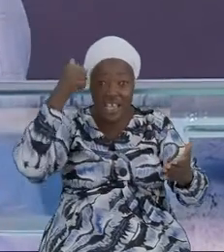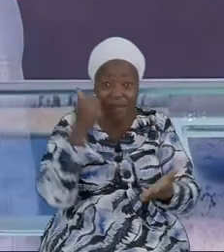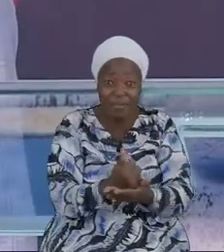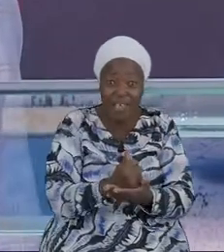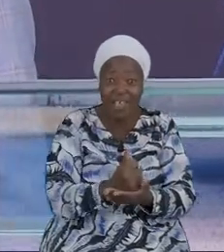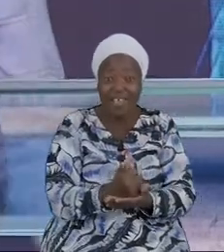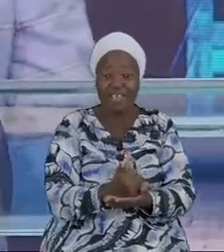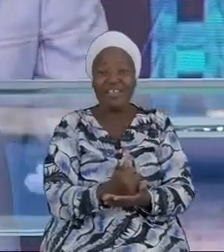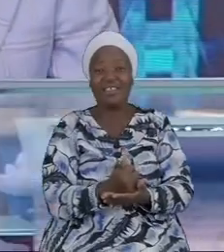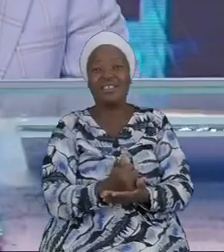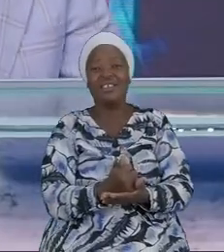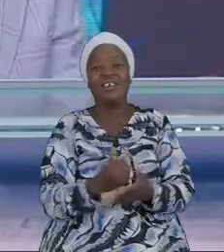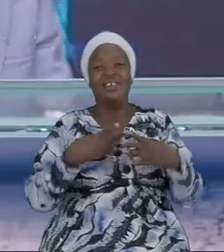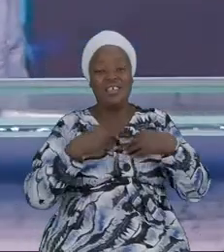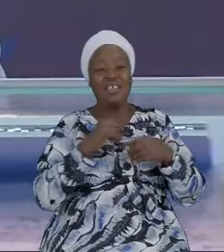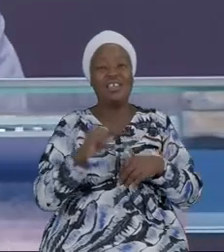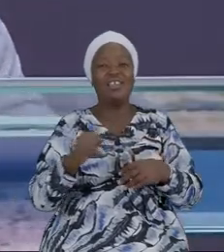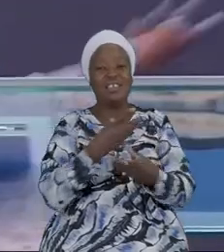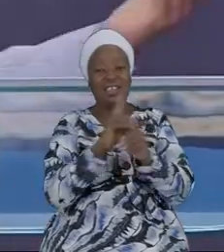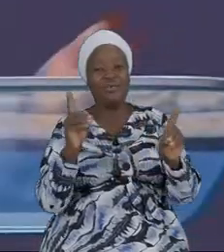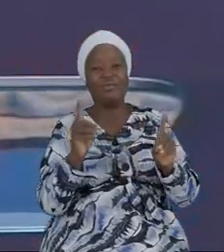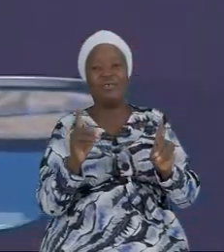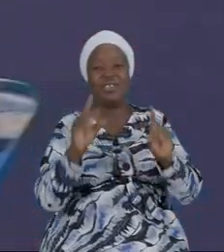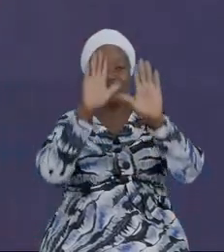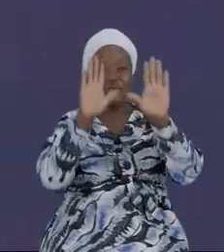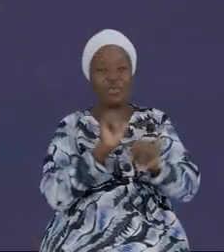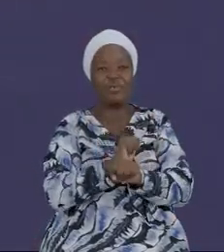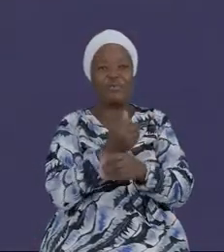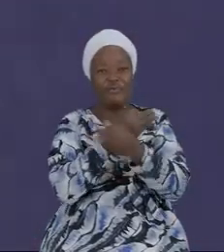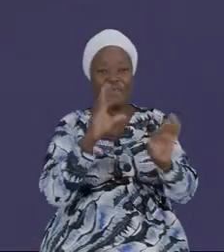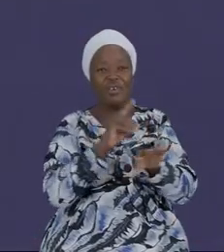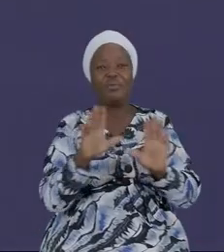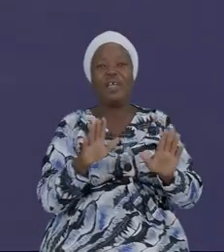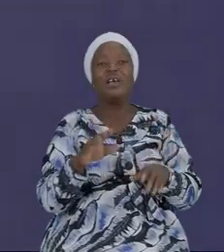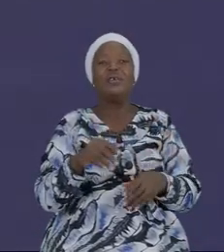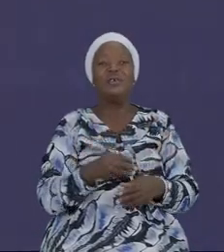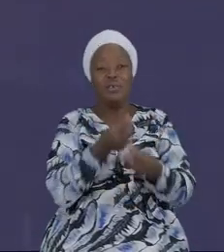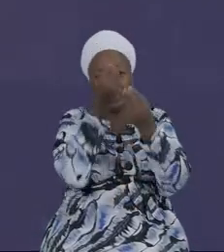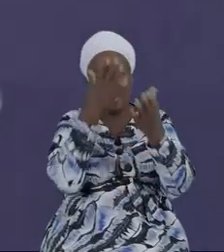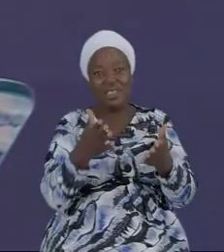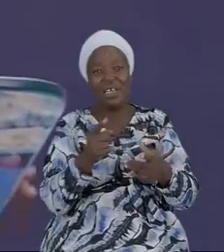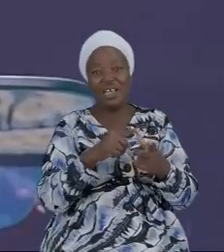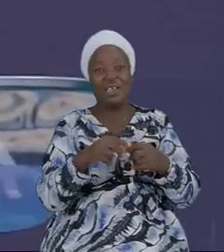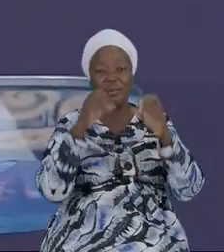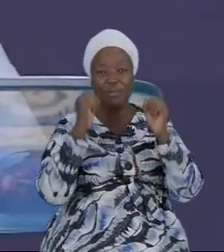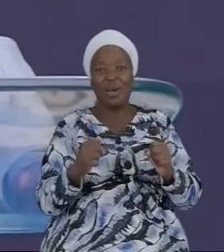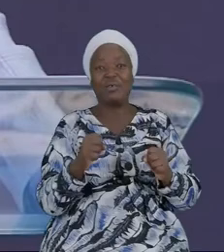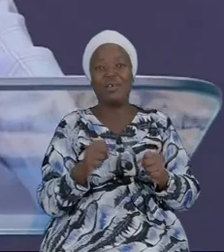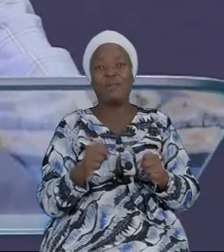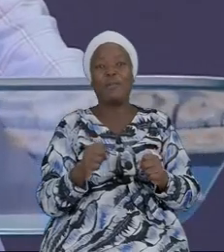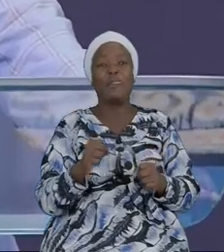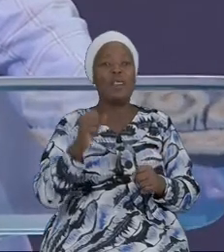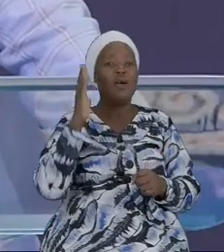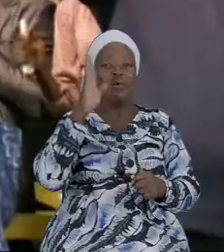amen, healing, deliverance, miracle, freedom, provision, power will